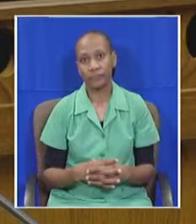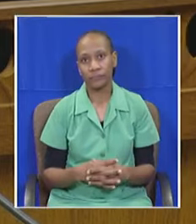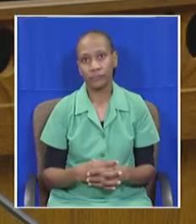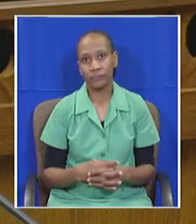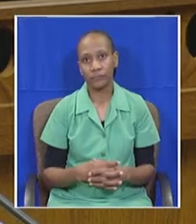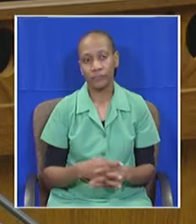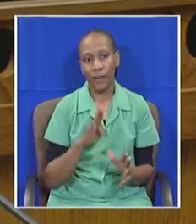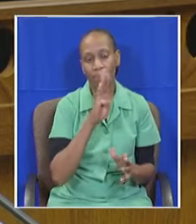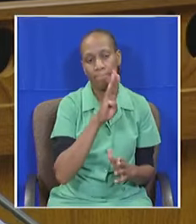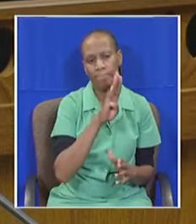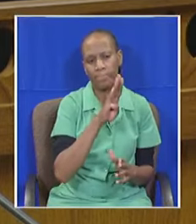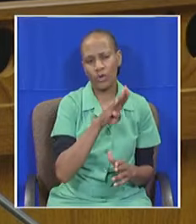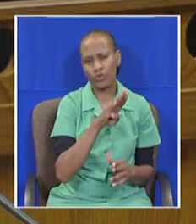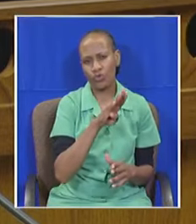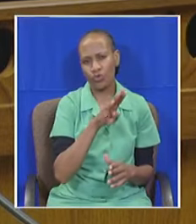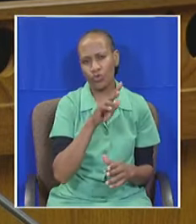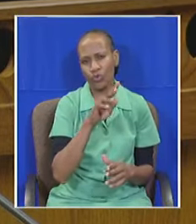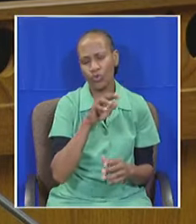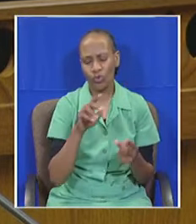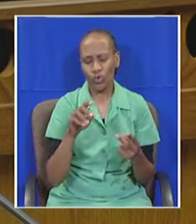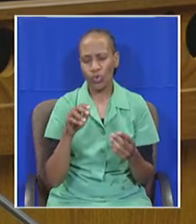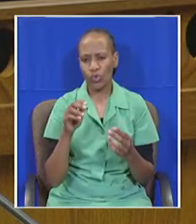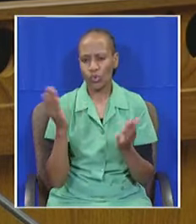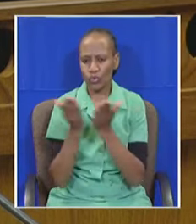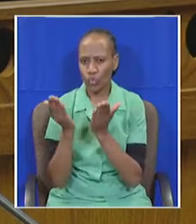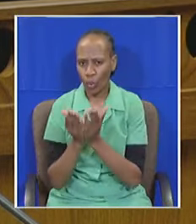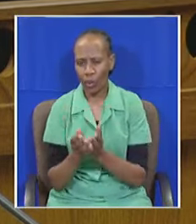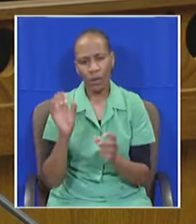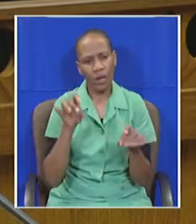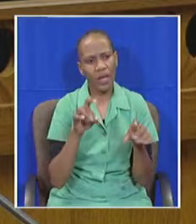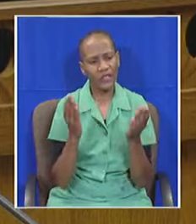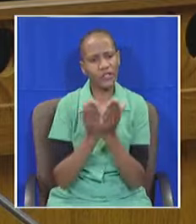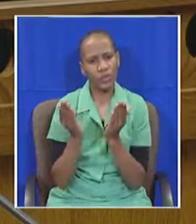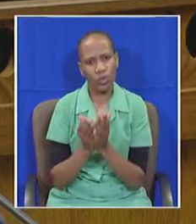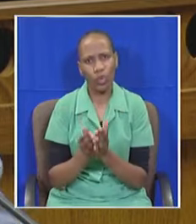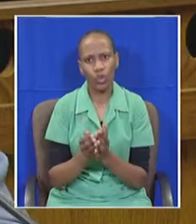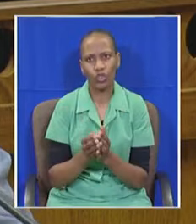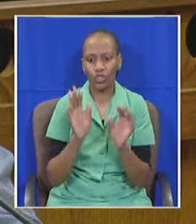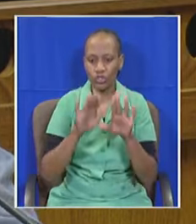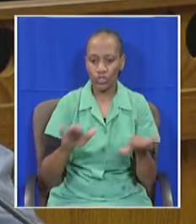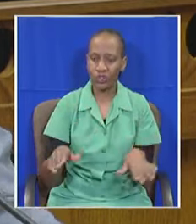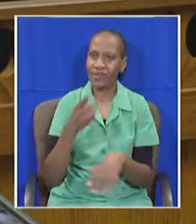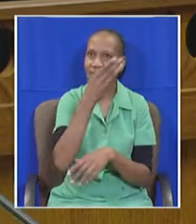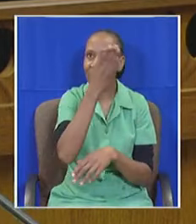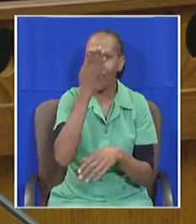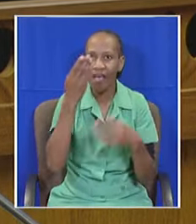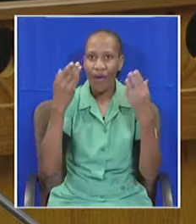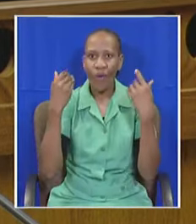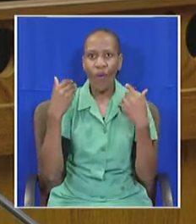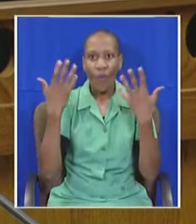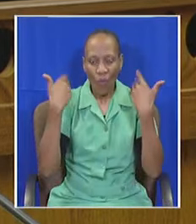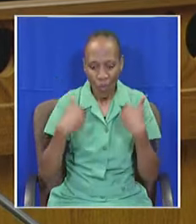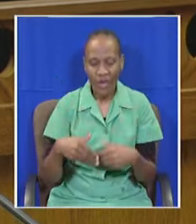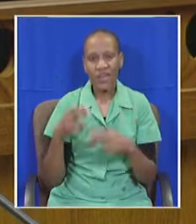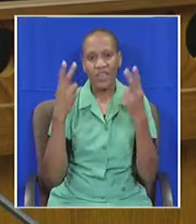Glucom Boss High and the Kailisha College students who are here today waving their beautiful new South African